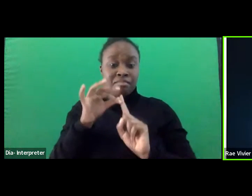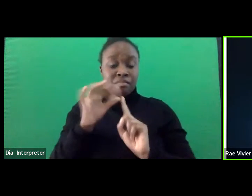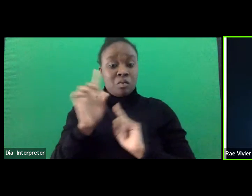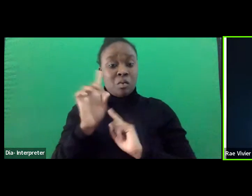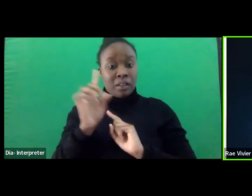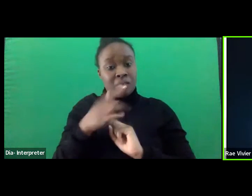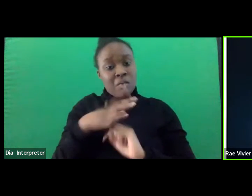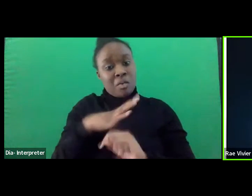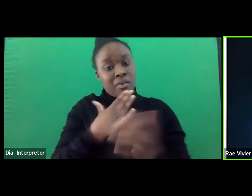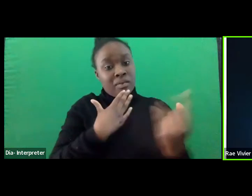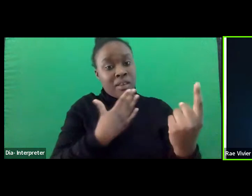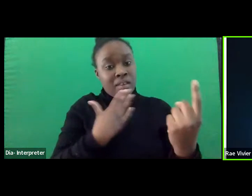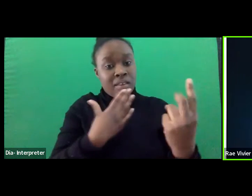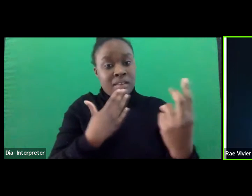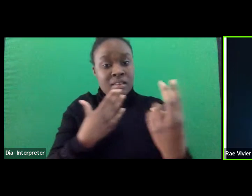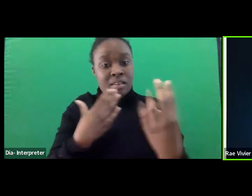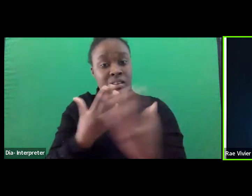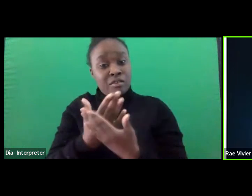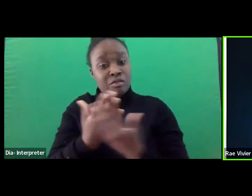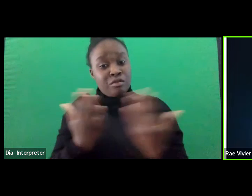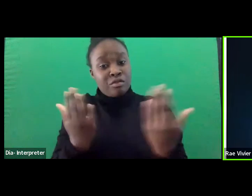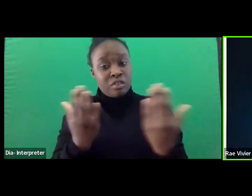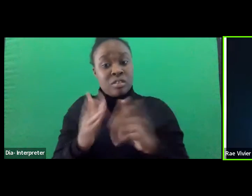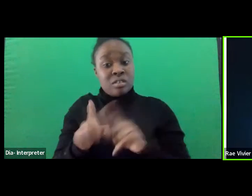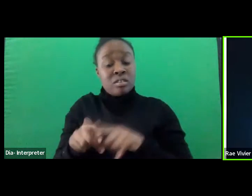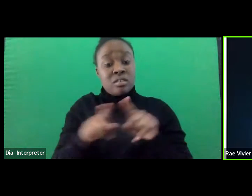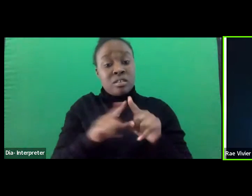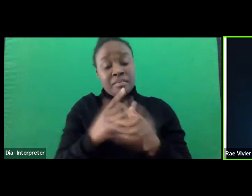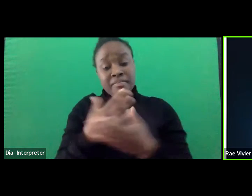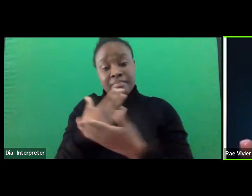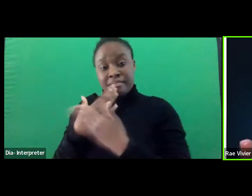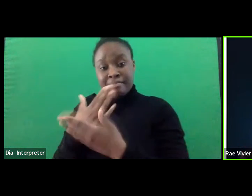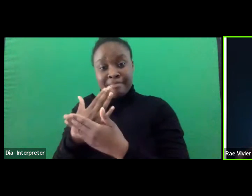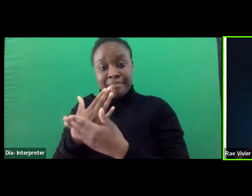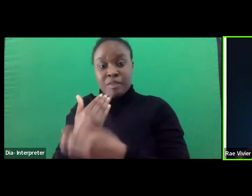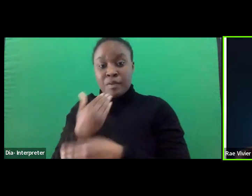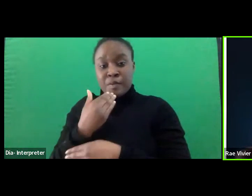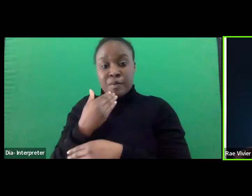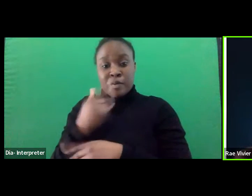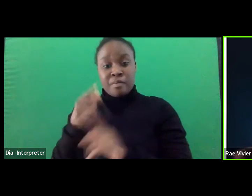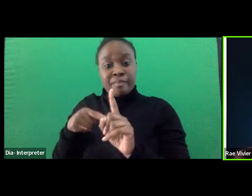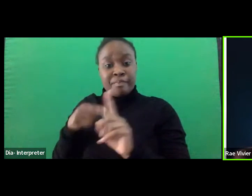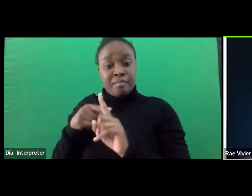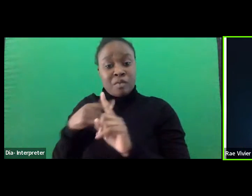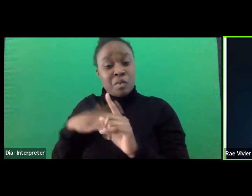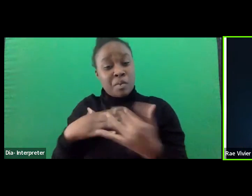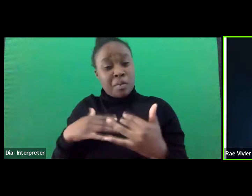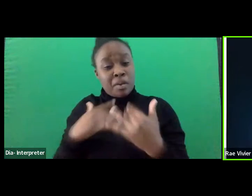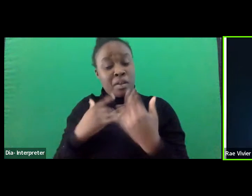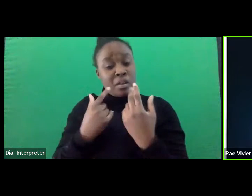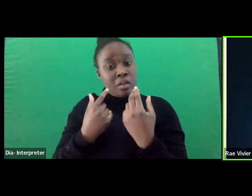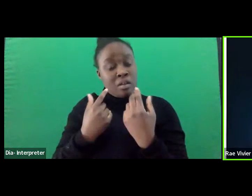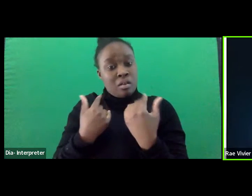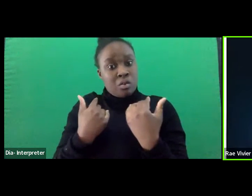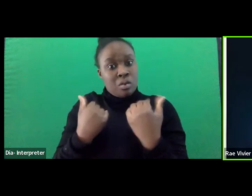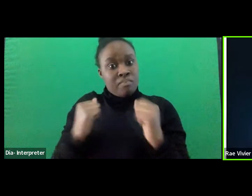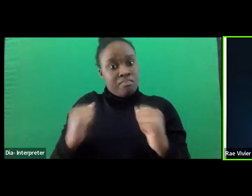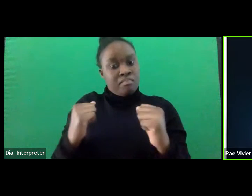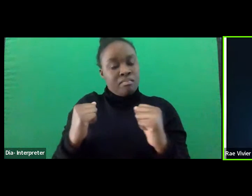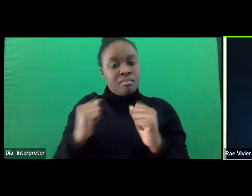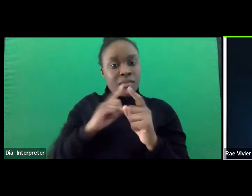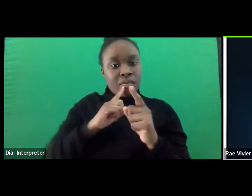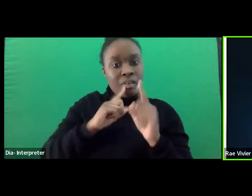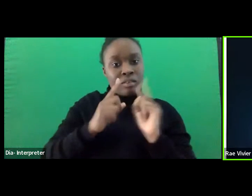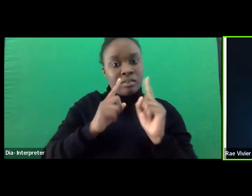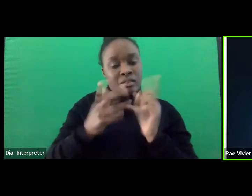I extend a special thank you in anticipation of the robust dialogue today's event will elicit.